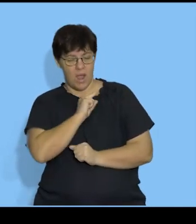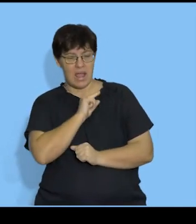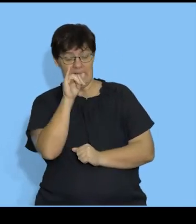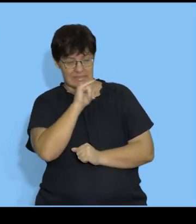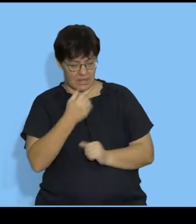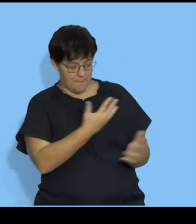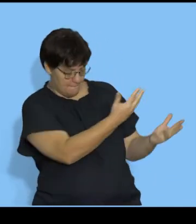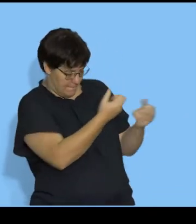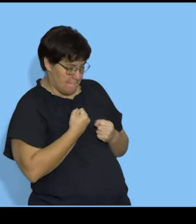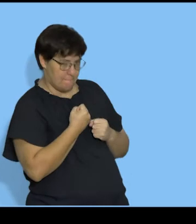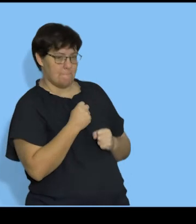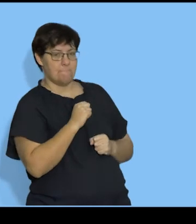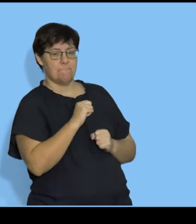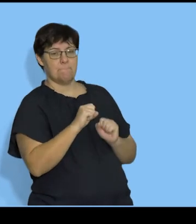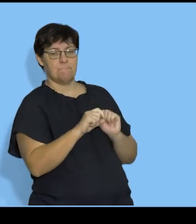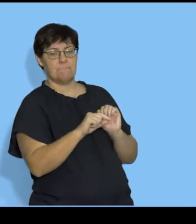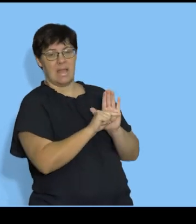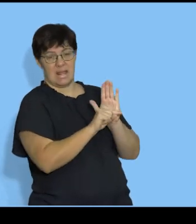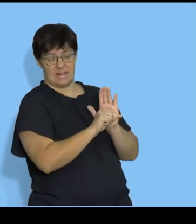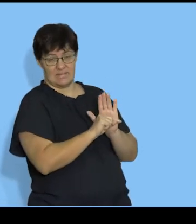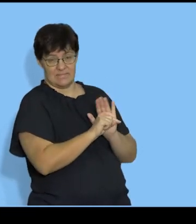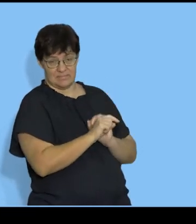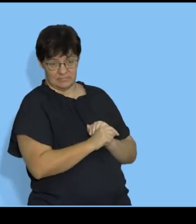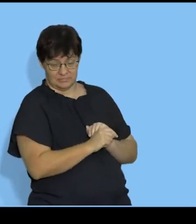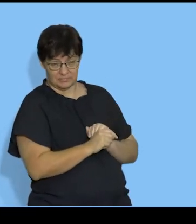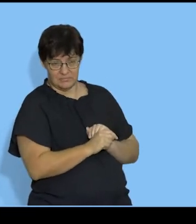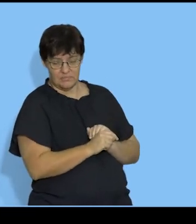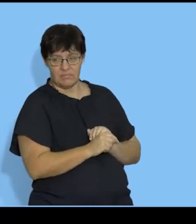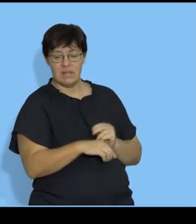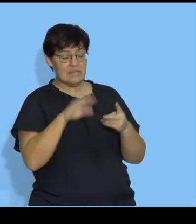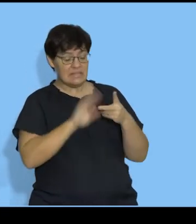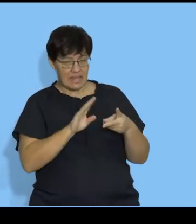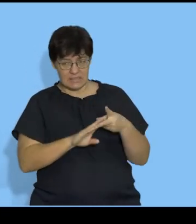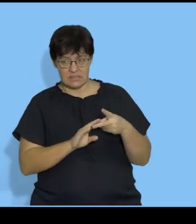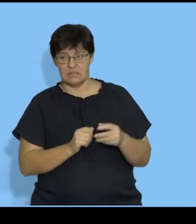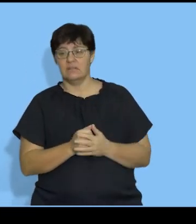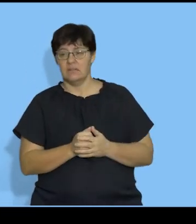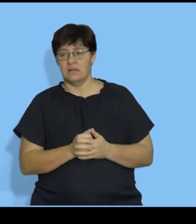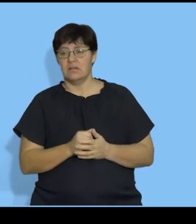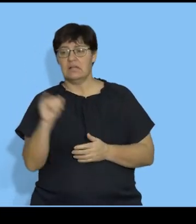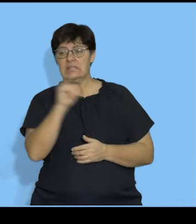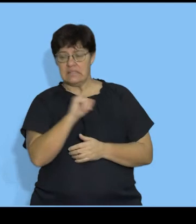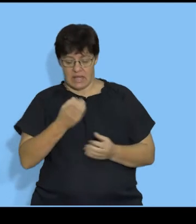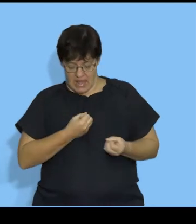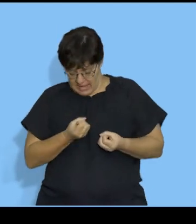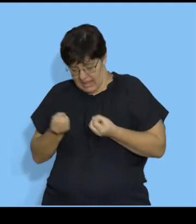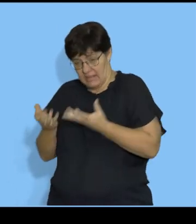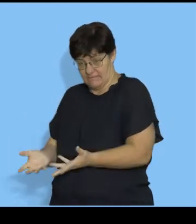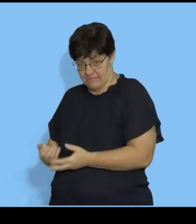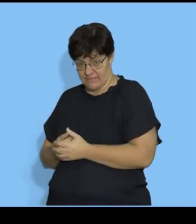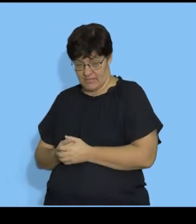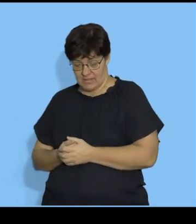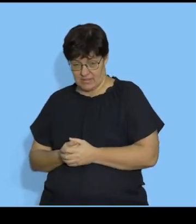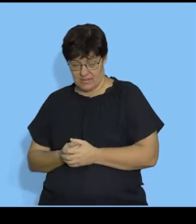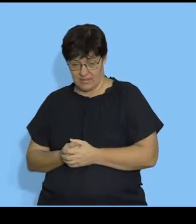Now, if we look at it in the second reaction, zinc undergoes oxidation. So in summary, two things may happen to